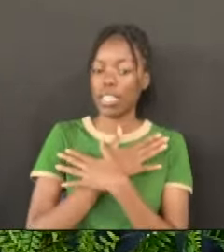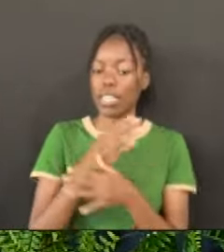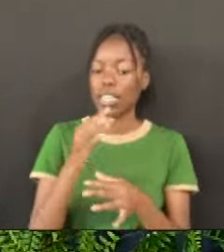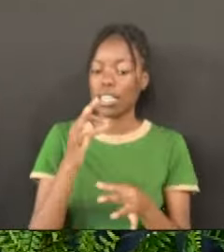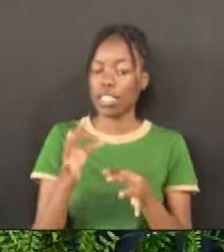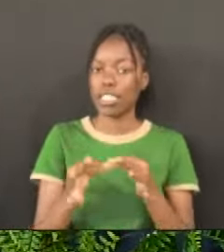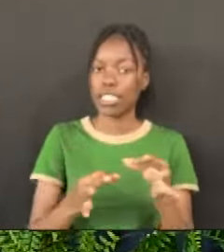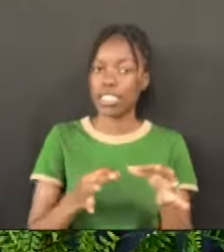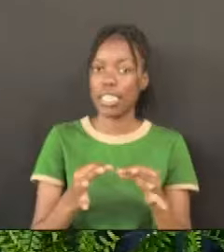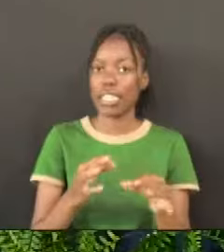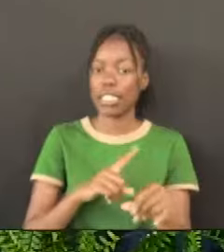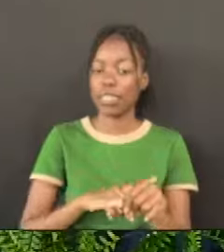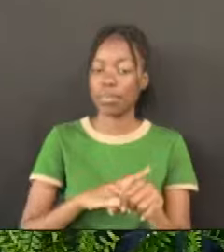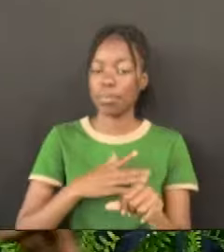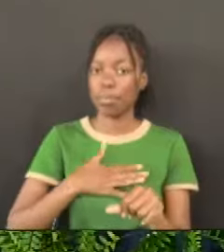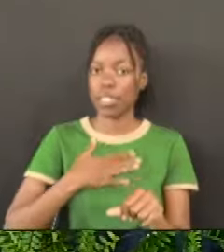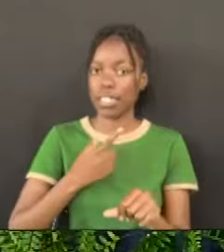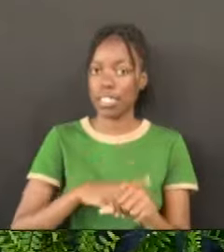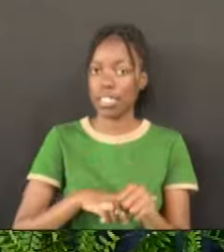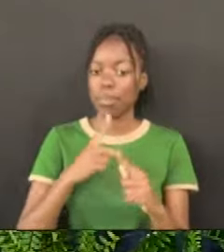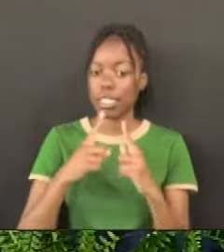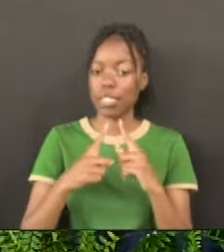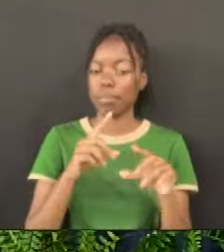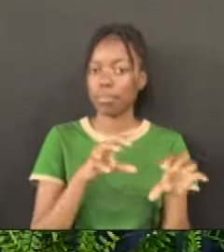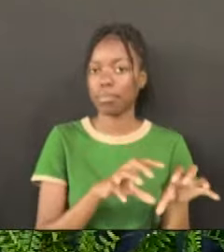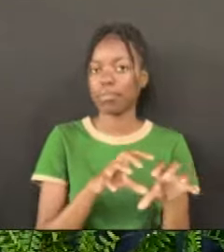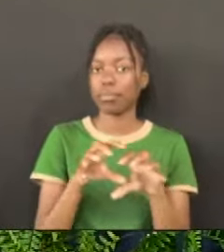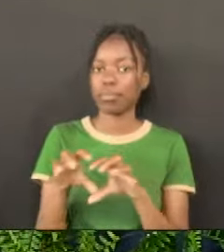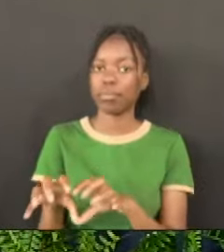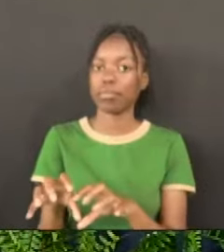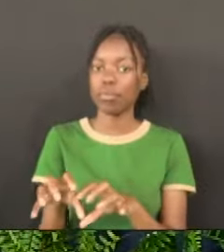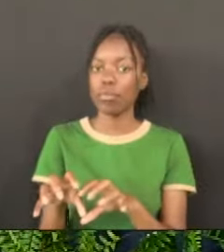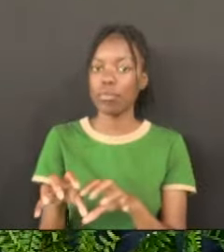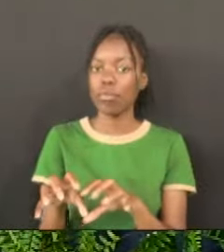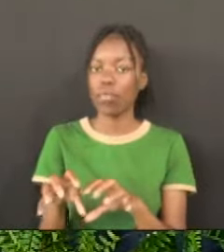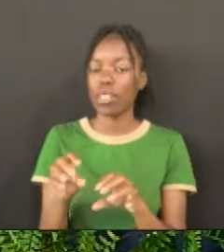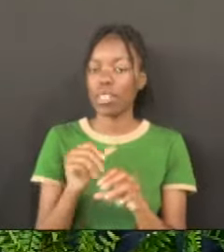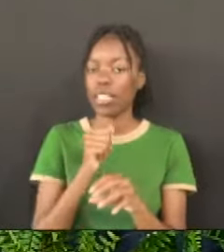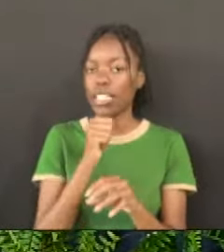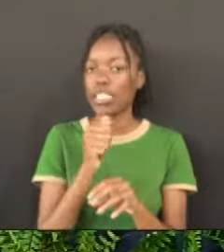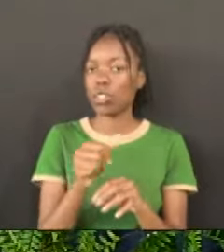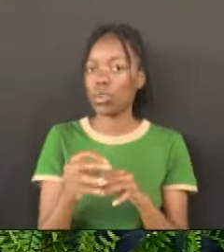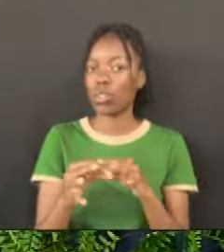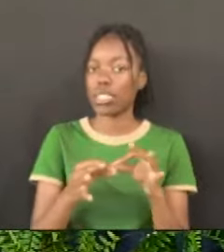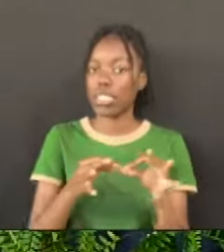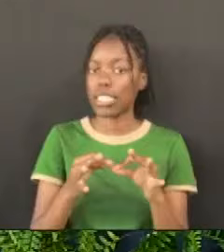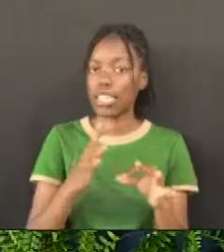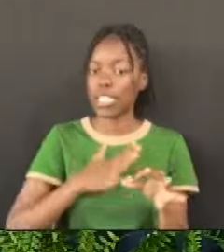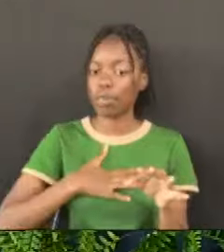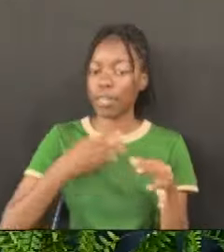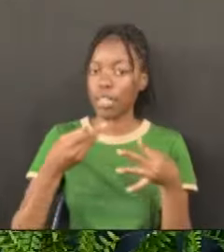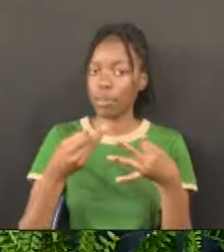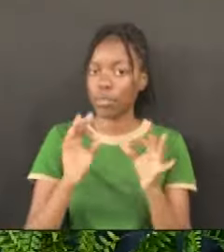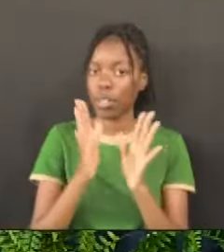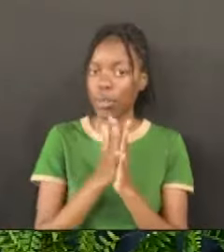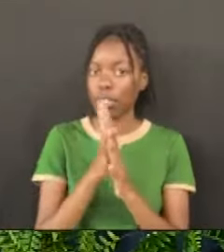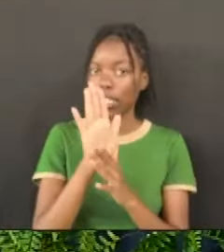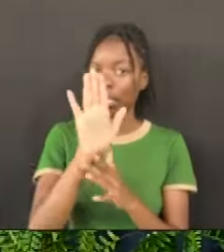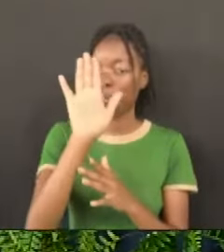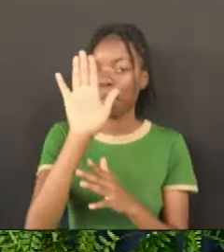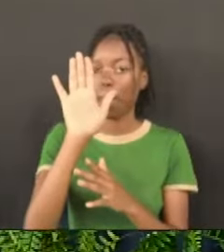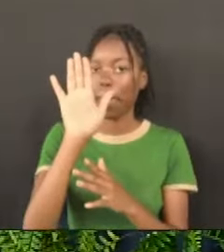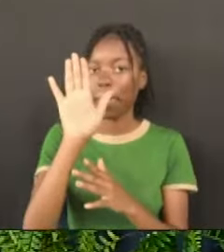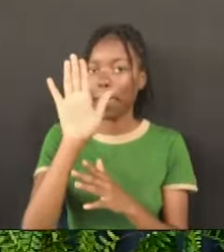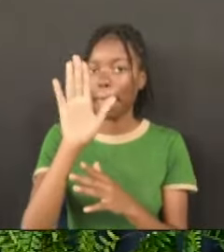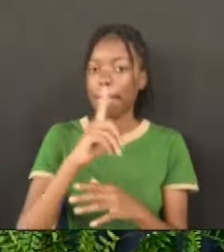my challenges. He doesn't judge me. I am free with him. I tell him my joys.